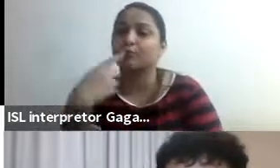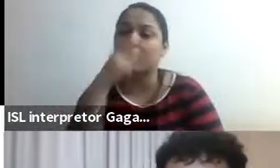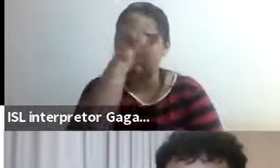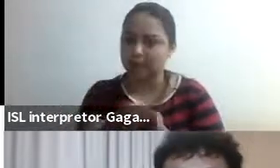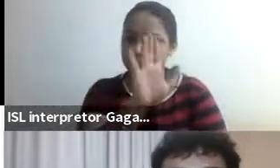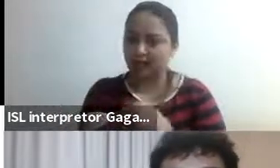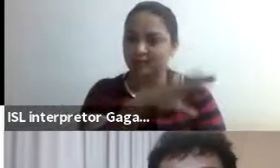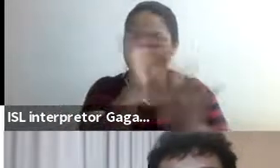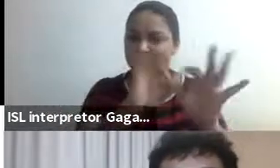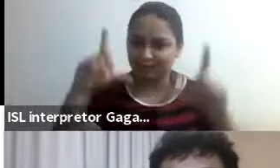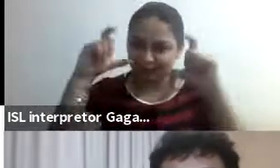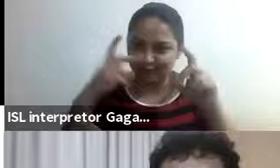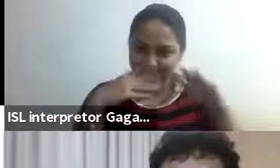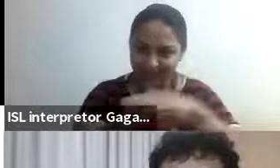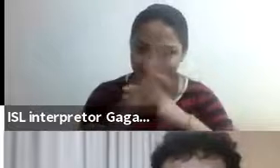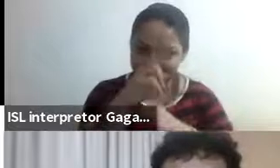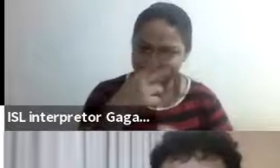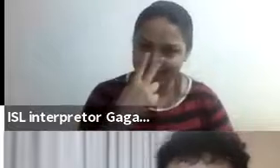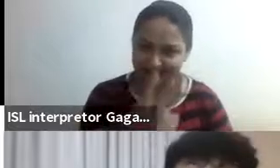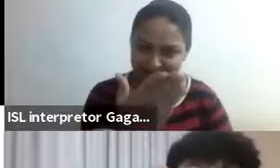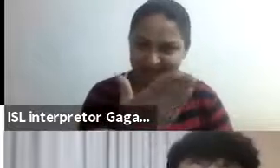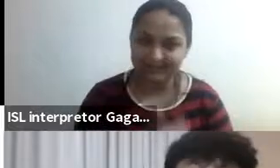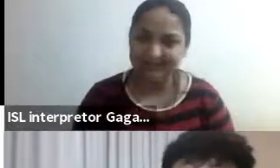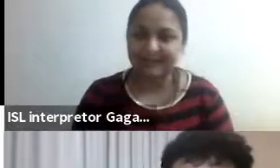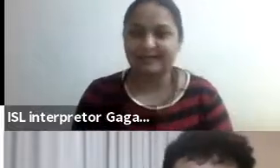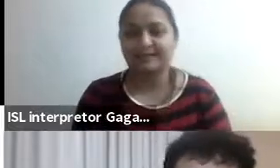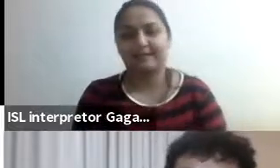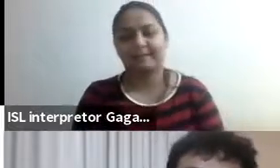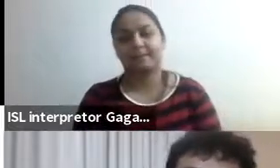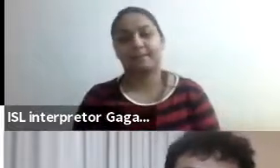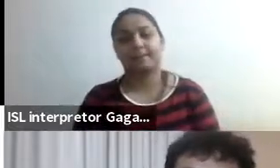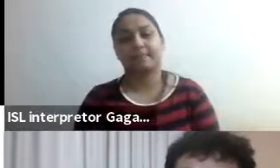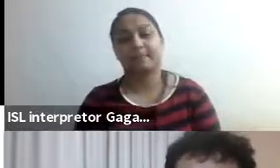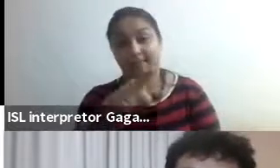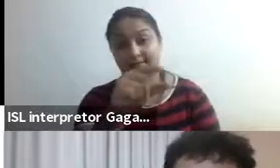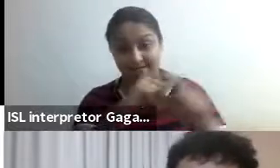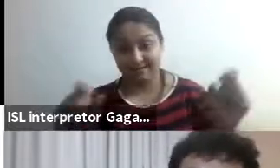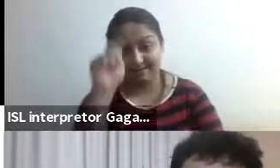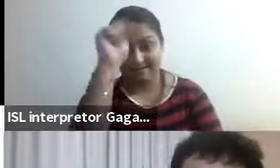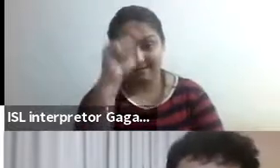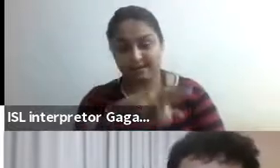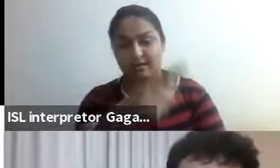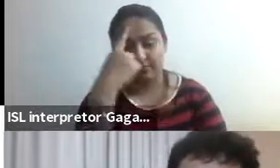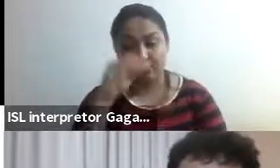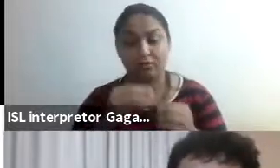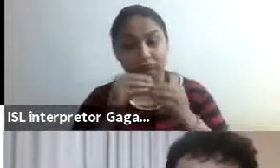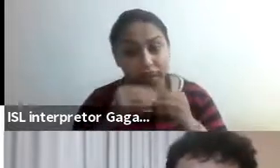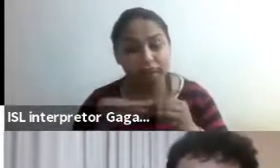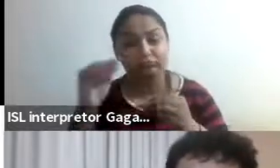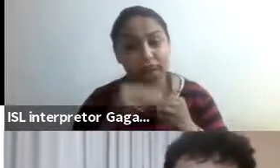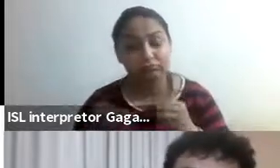like a little girl, and you'll often notice that this sense of scale is often exaggerated